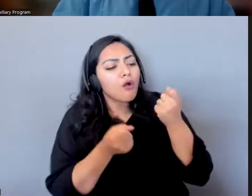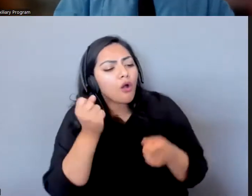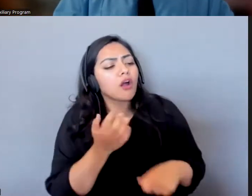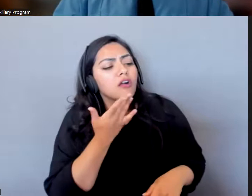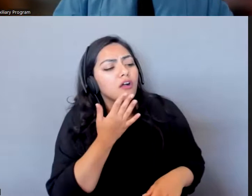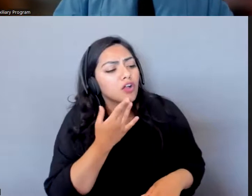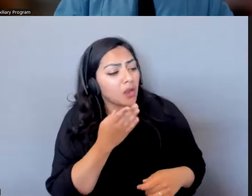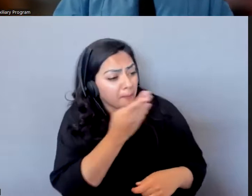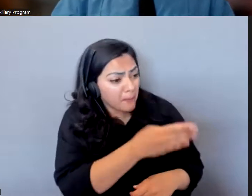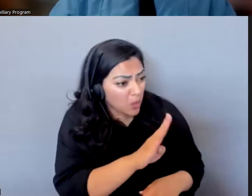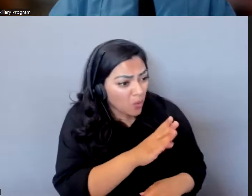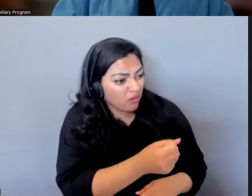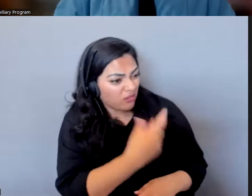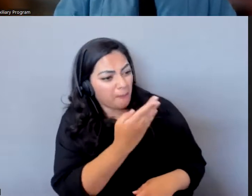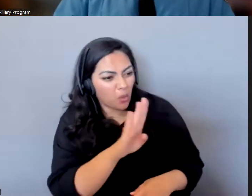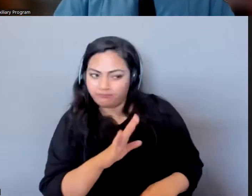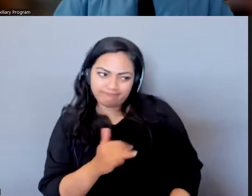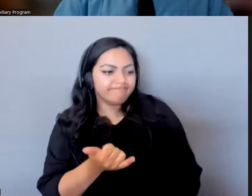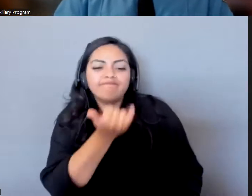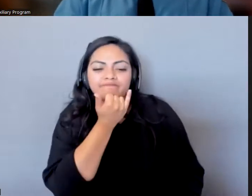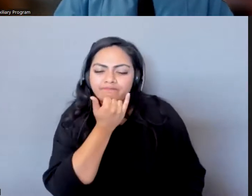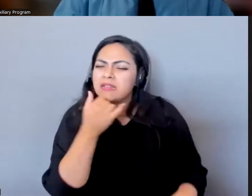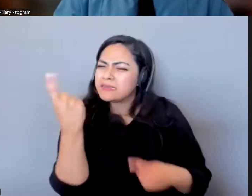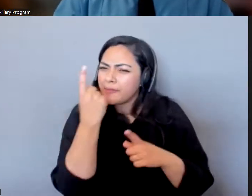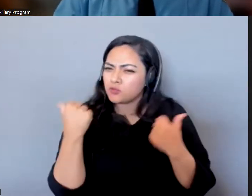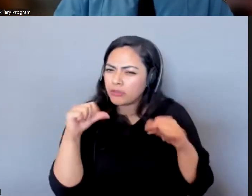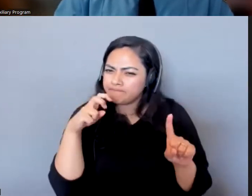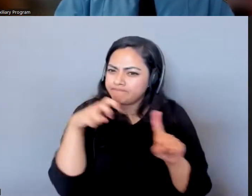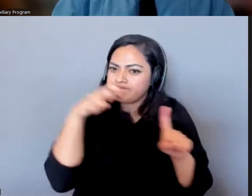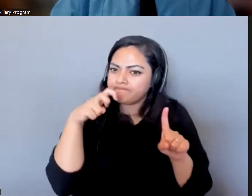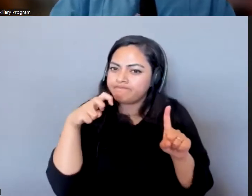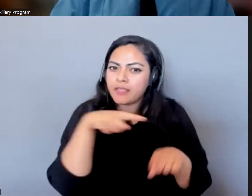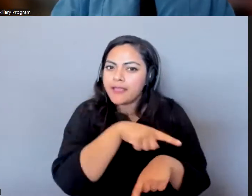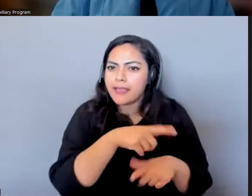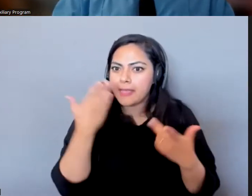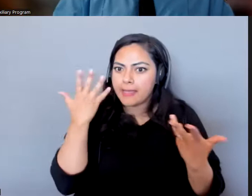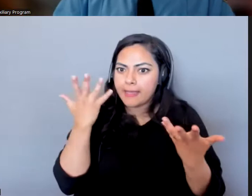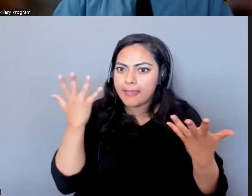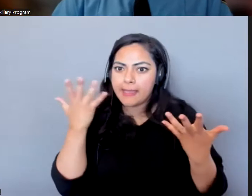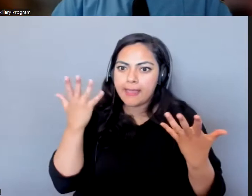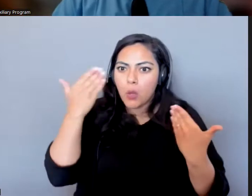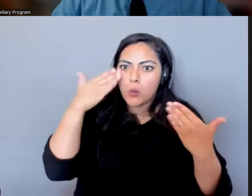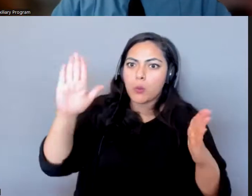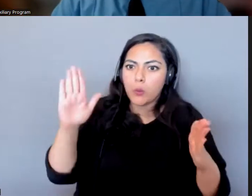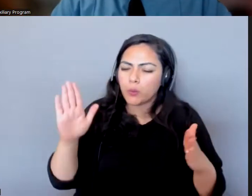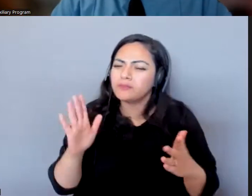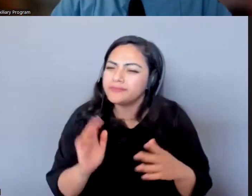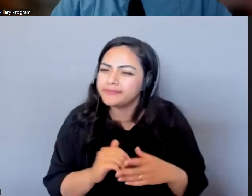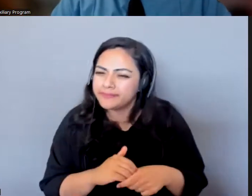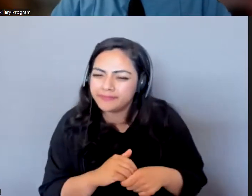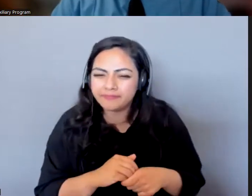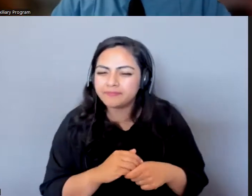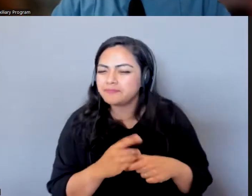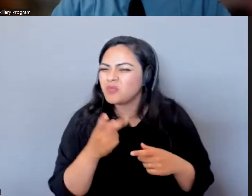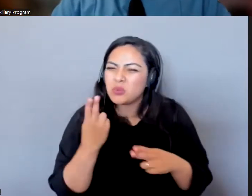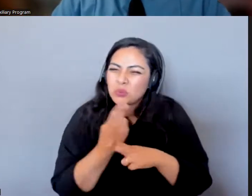so there's only so many chances. I mean, you have to use that intuition, right? So There was a